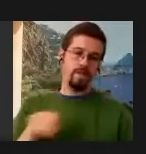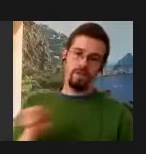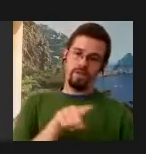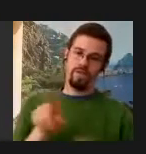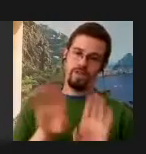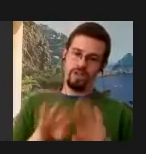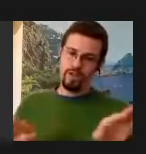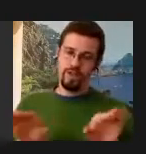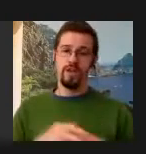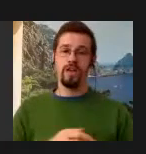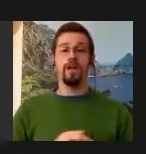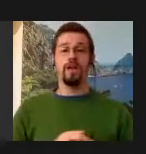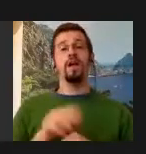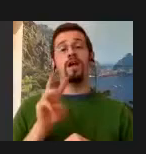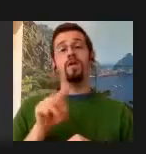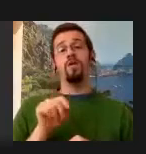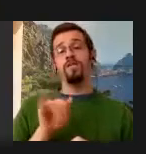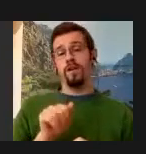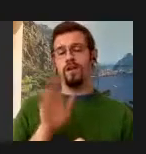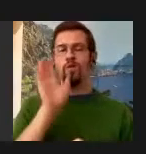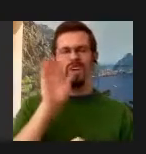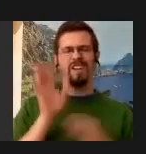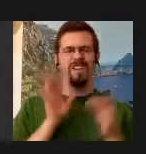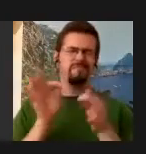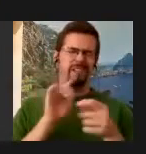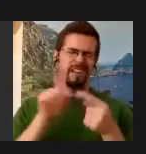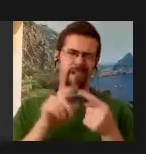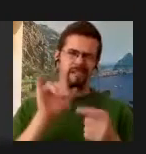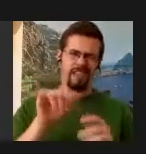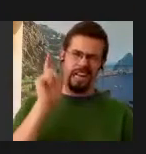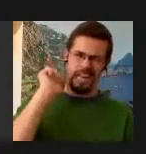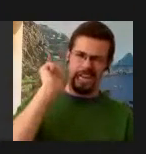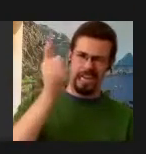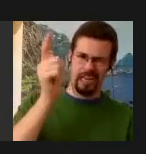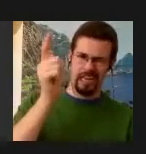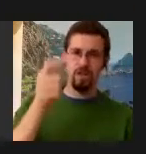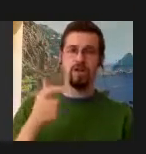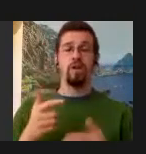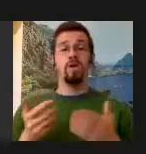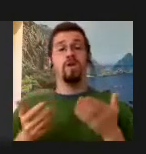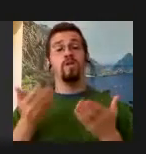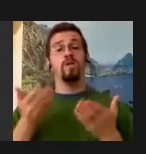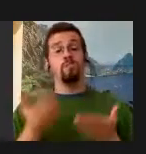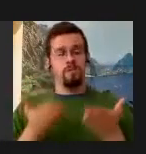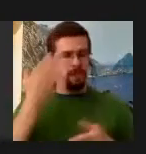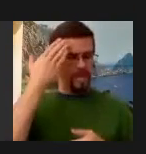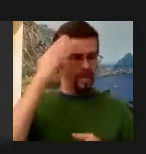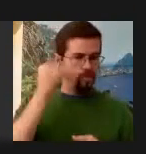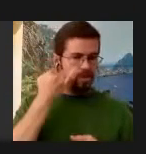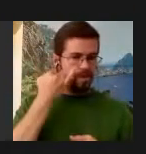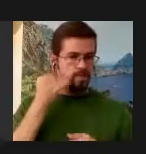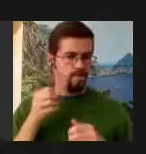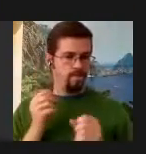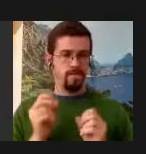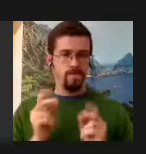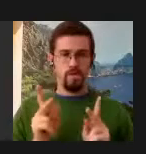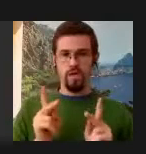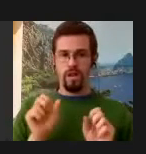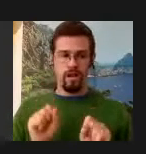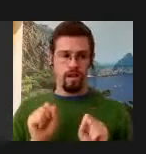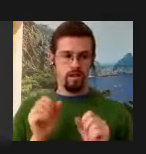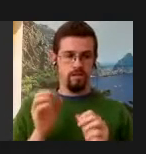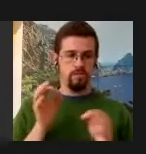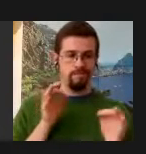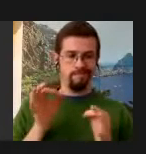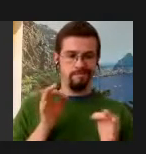so Wafa, she will talk about that later. And so maybe, I don't know if Wafa wants to start presenting before me,